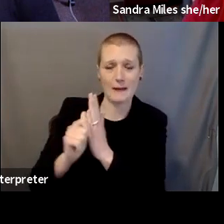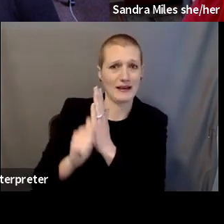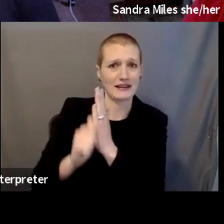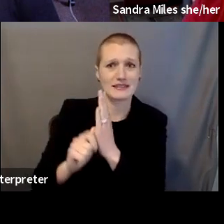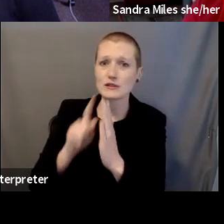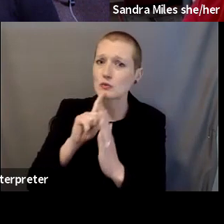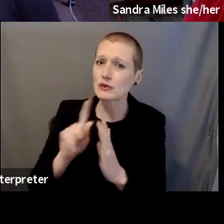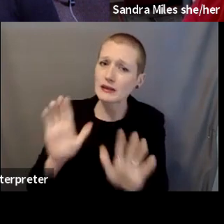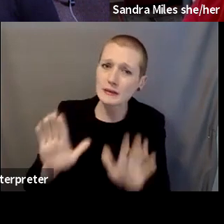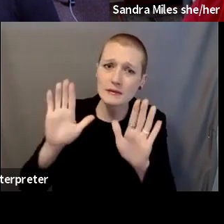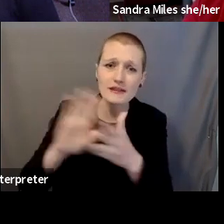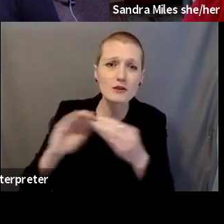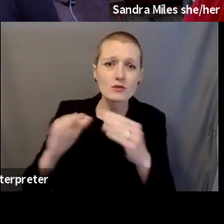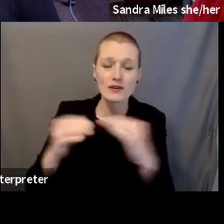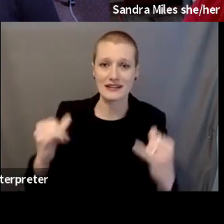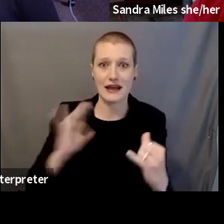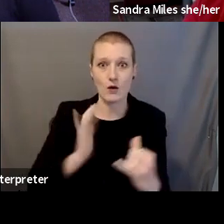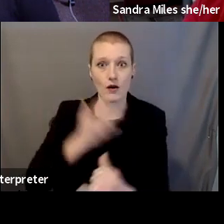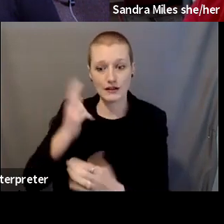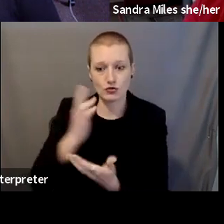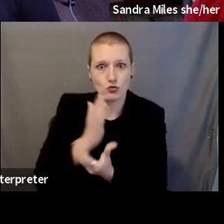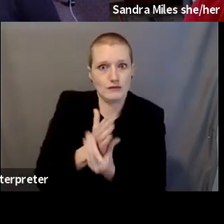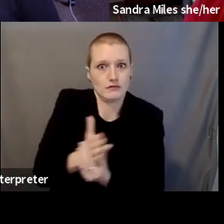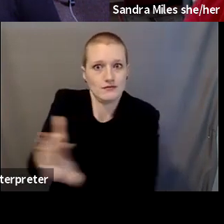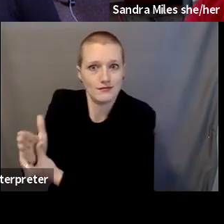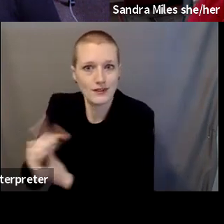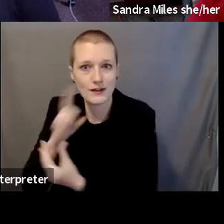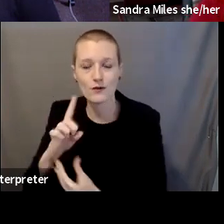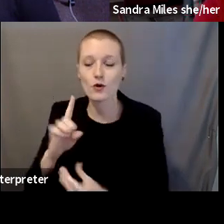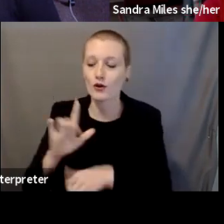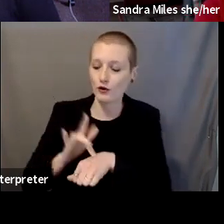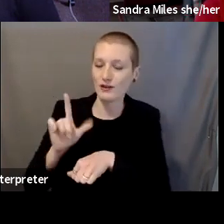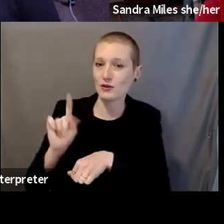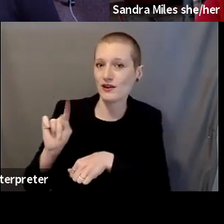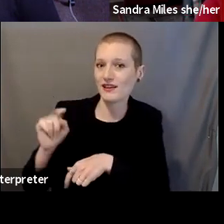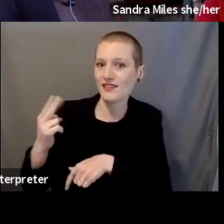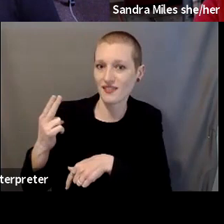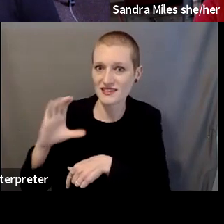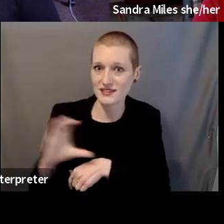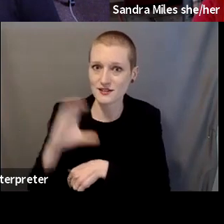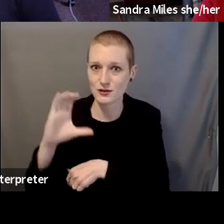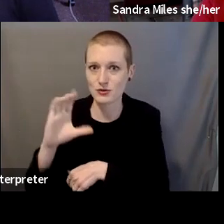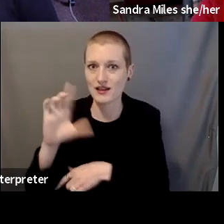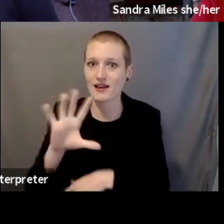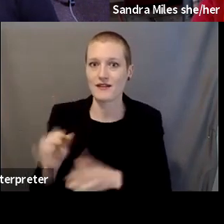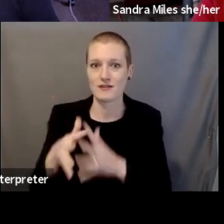African-American history, the 20th century history. So those are a few that I had.